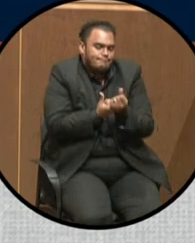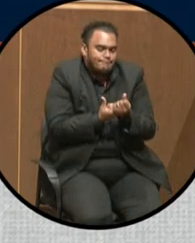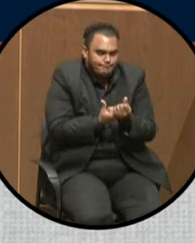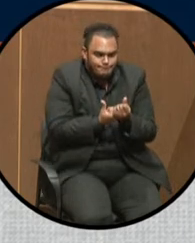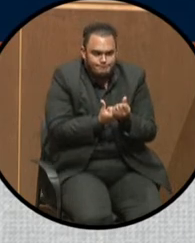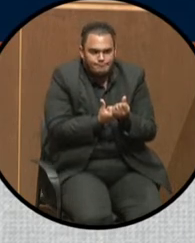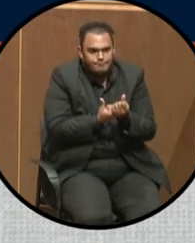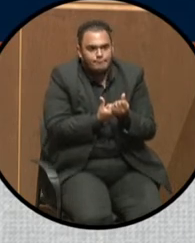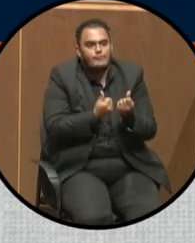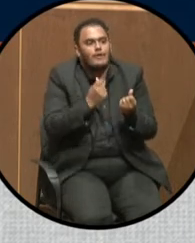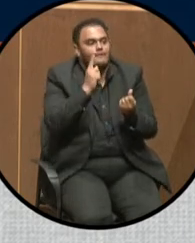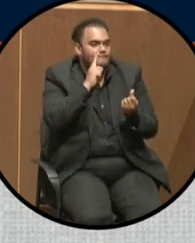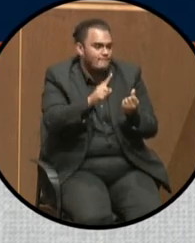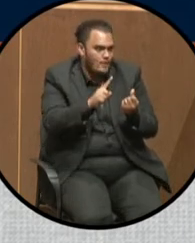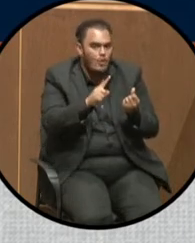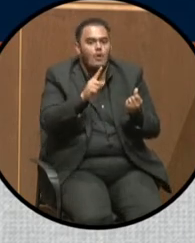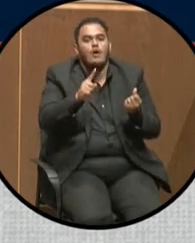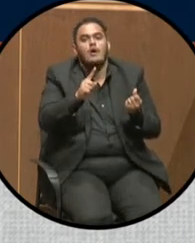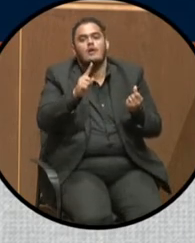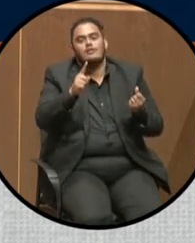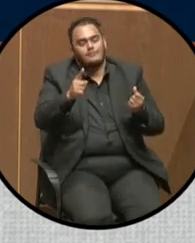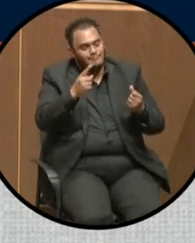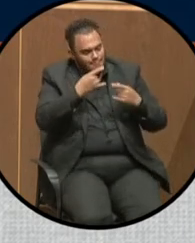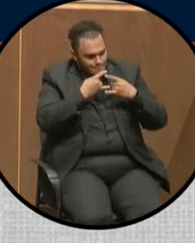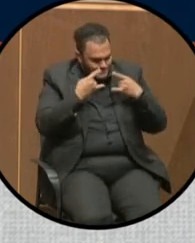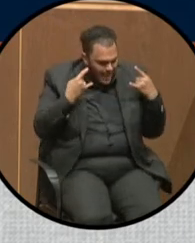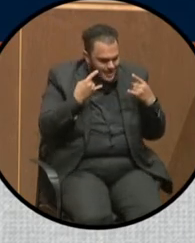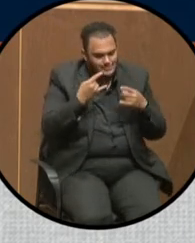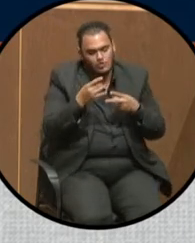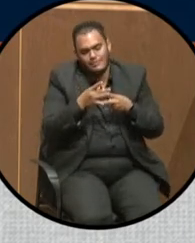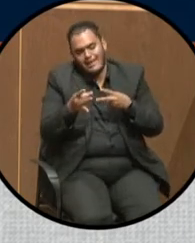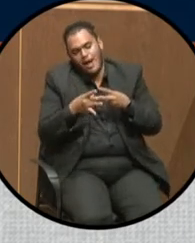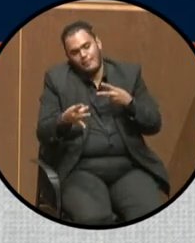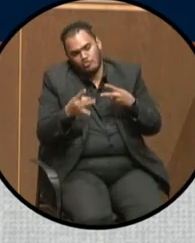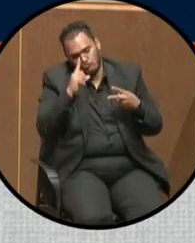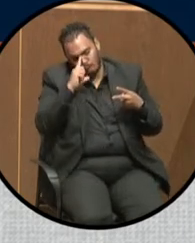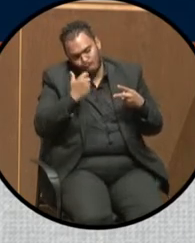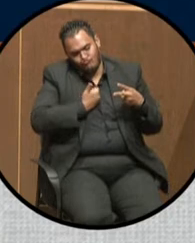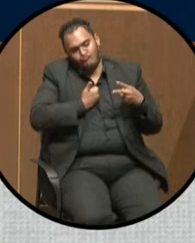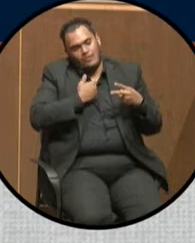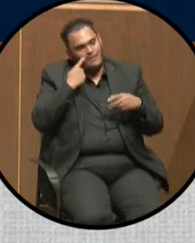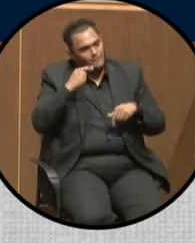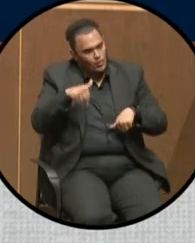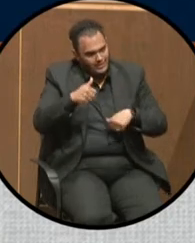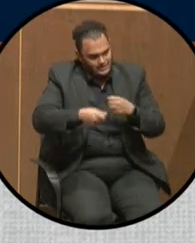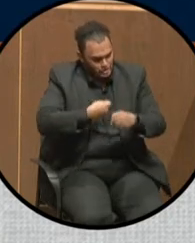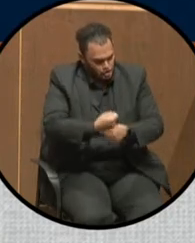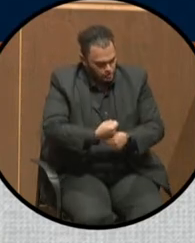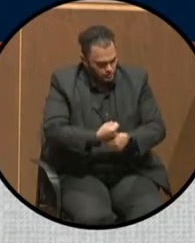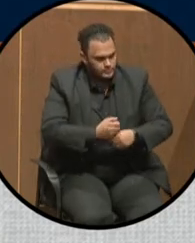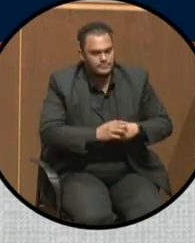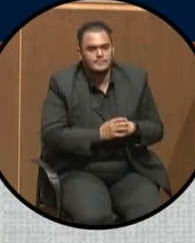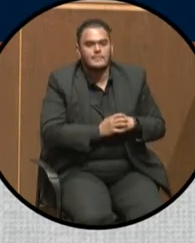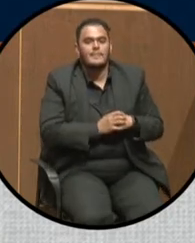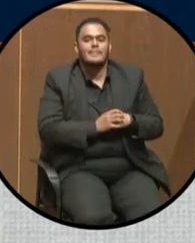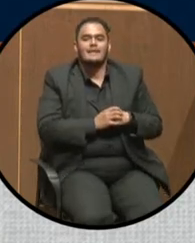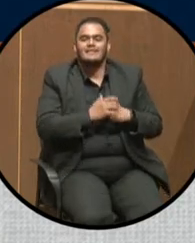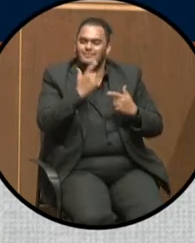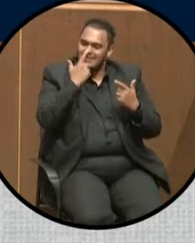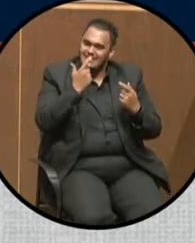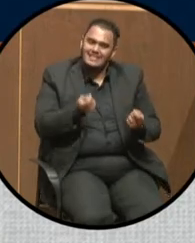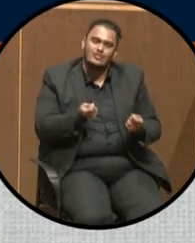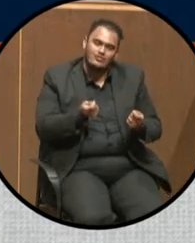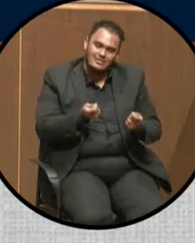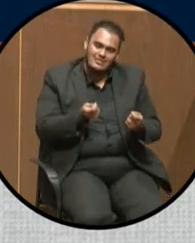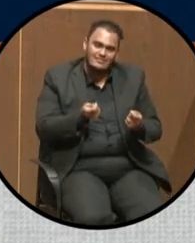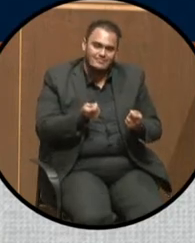masks to an optional conclusion for this year. It's been interesting to listen and watch here on YouTube. And, you